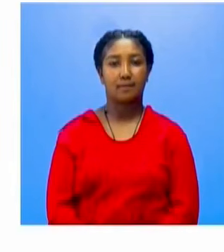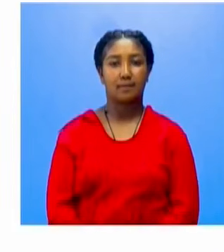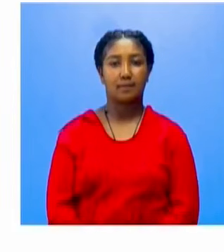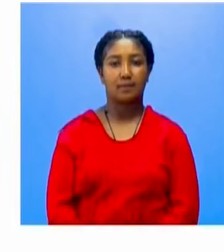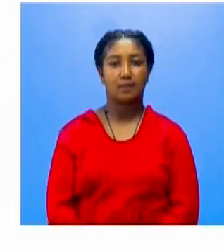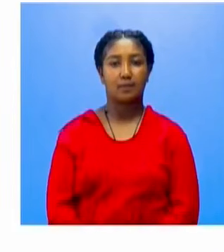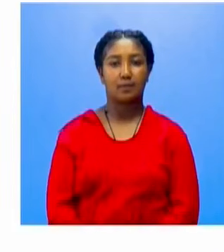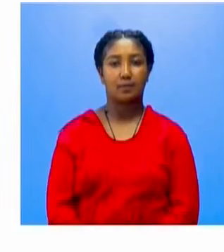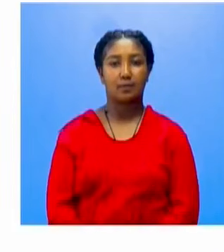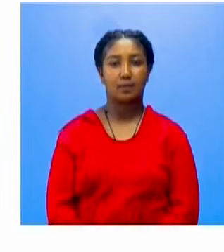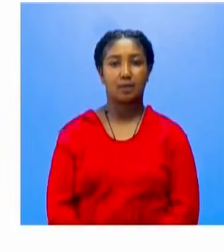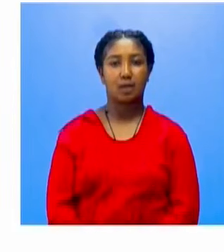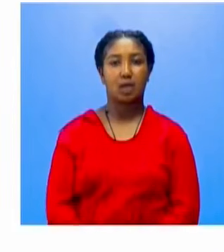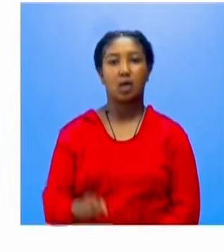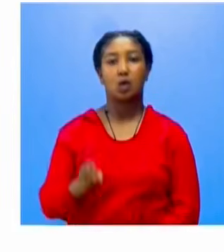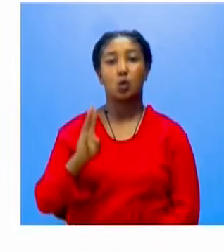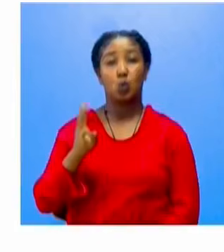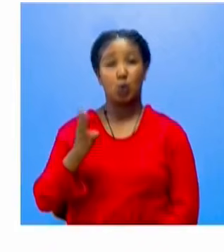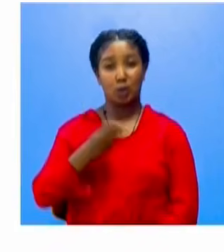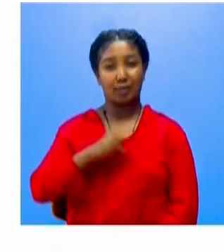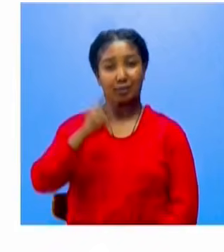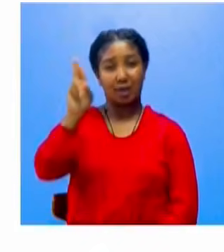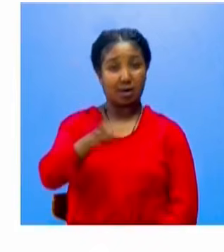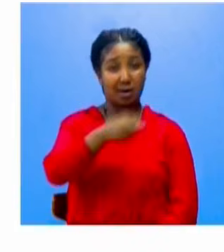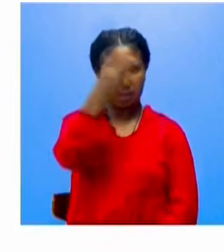Okay? We canceled